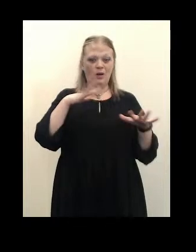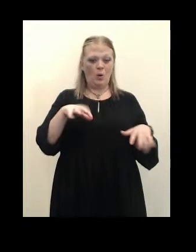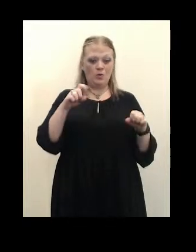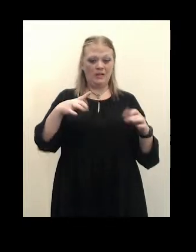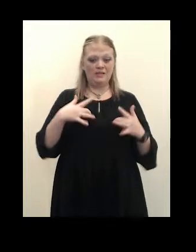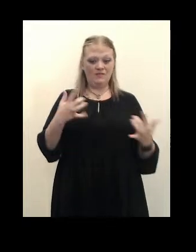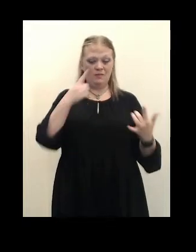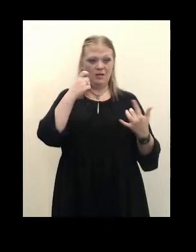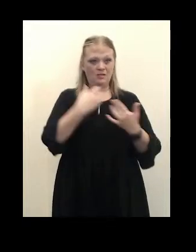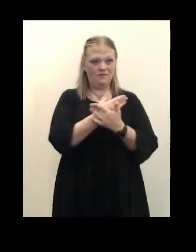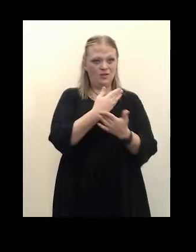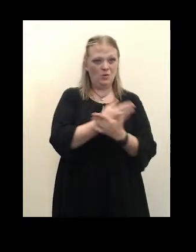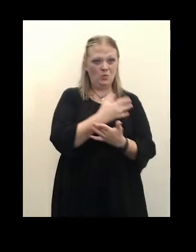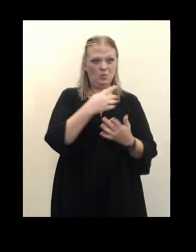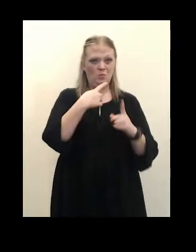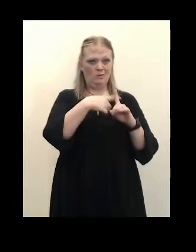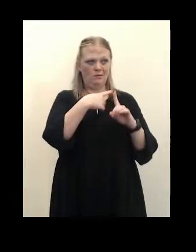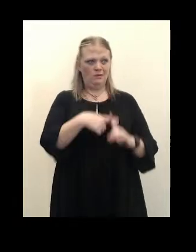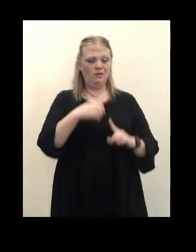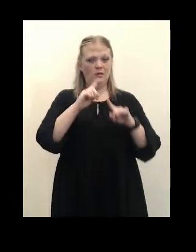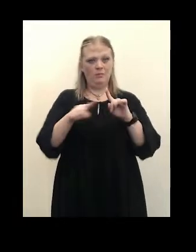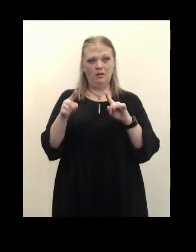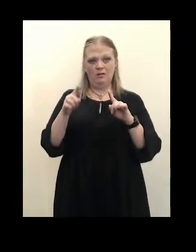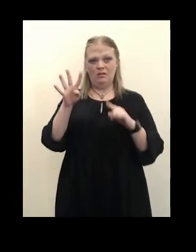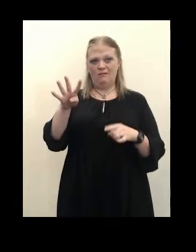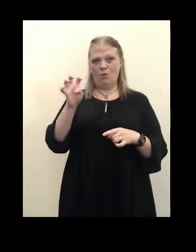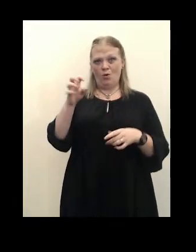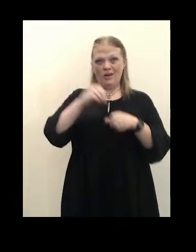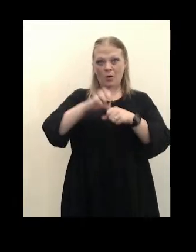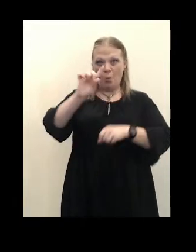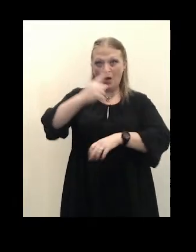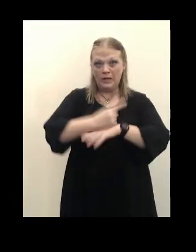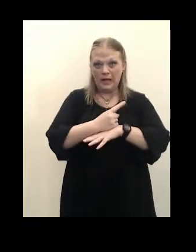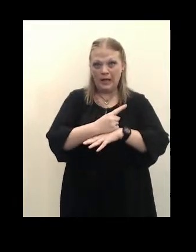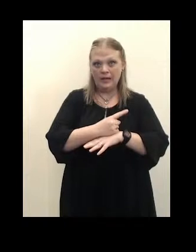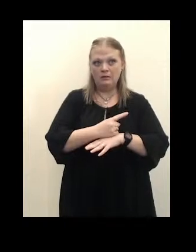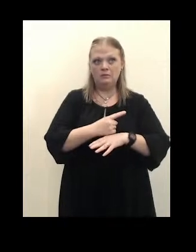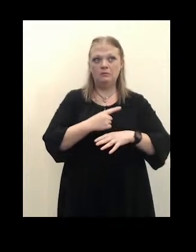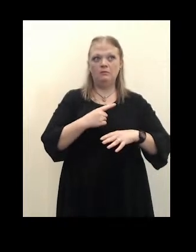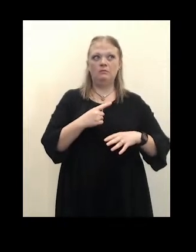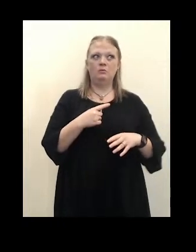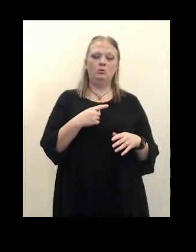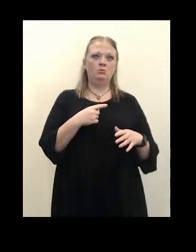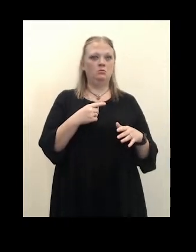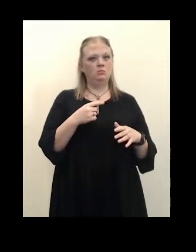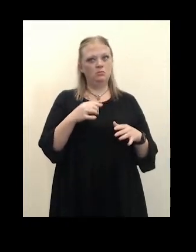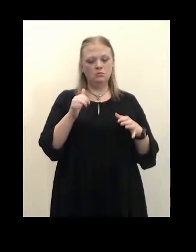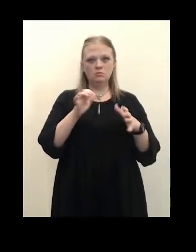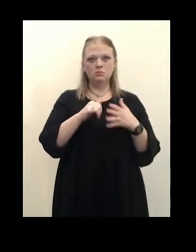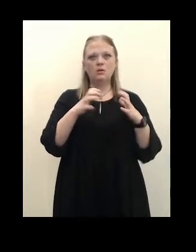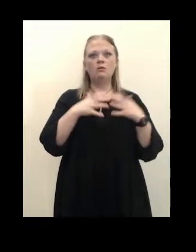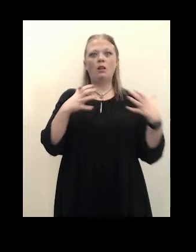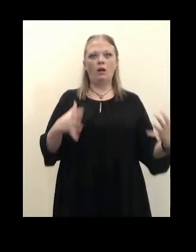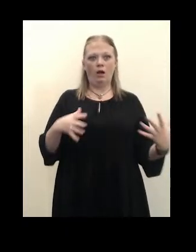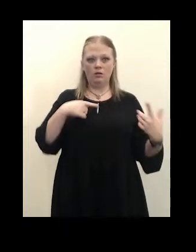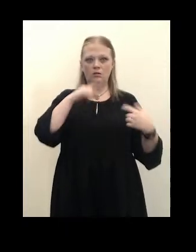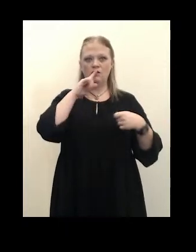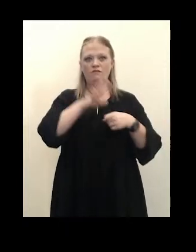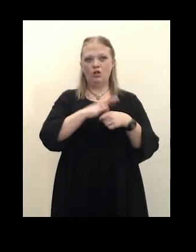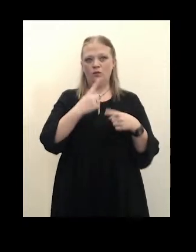new cases, but the 400 new cases in one day is actually one of the larger amount of new cases that were confirmed on October